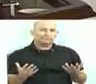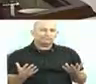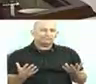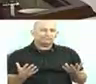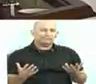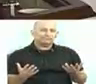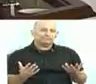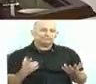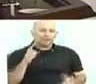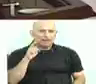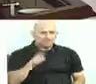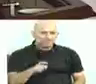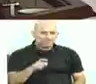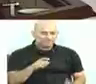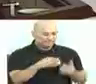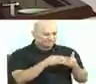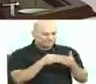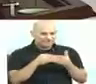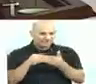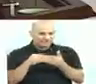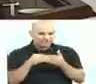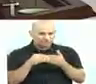I must bring us into this.